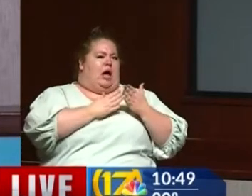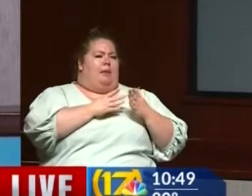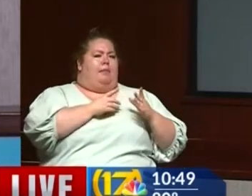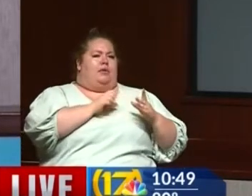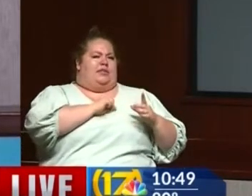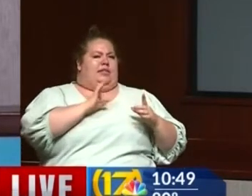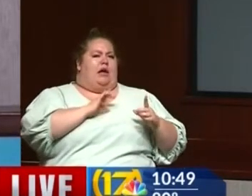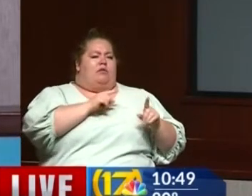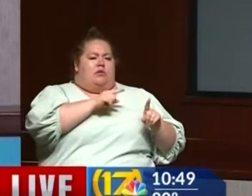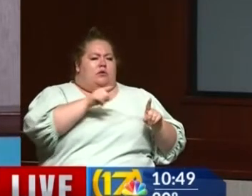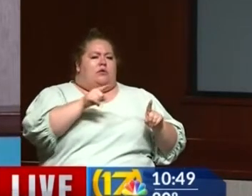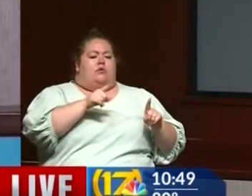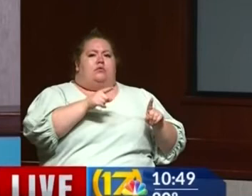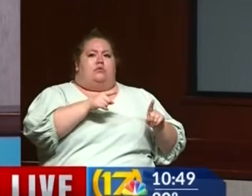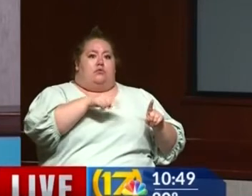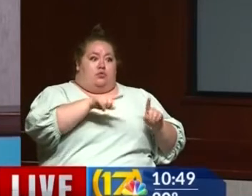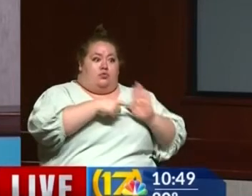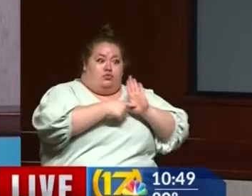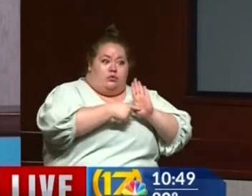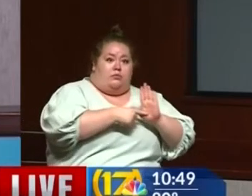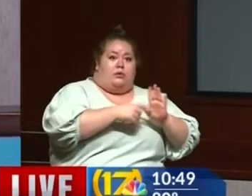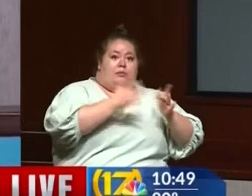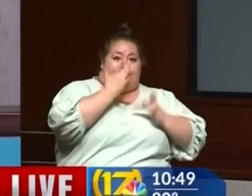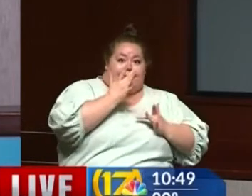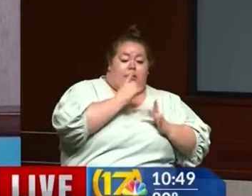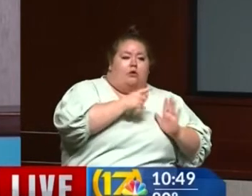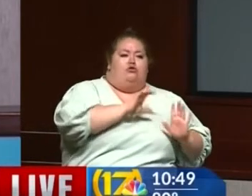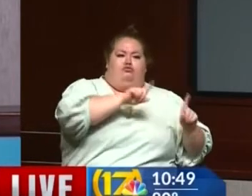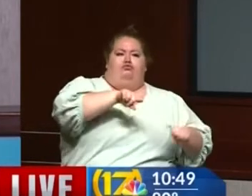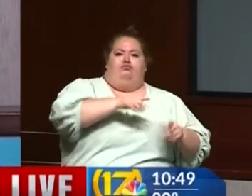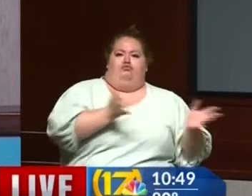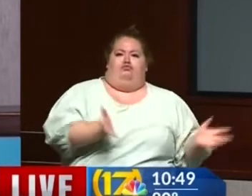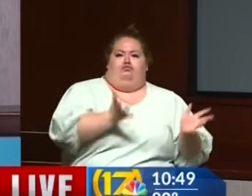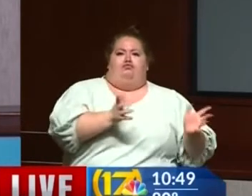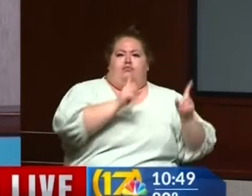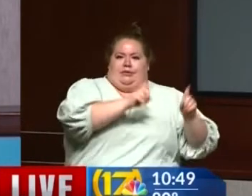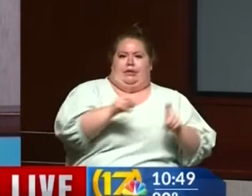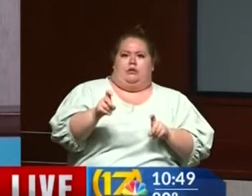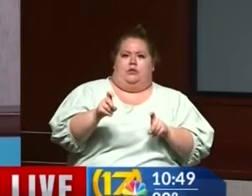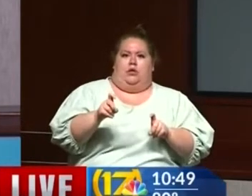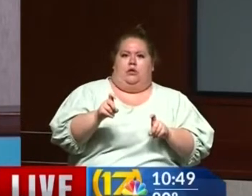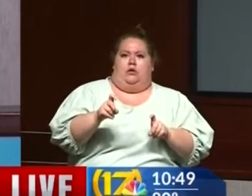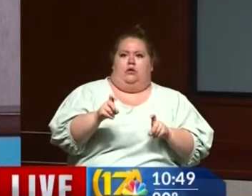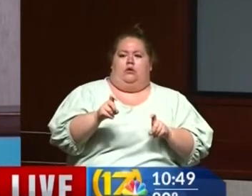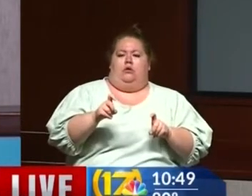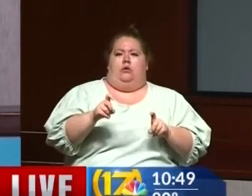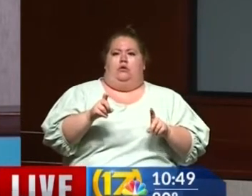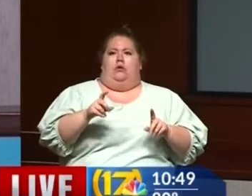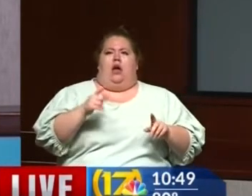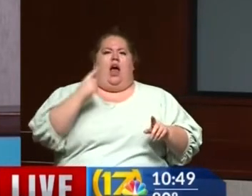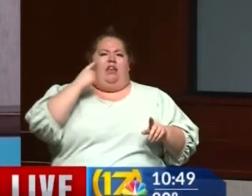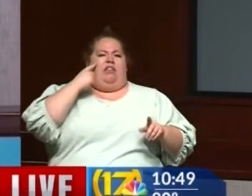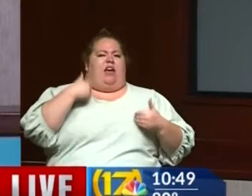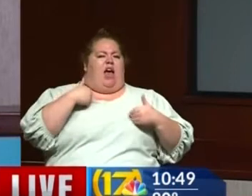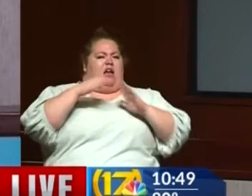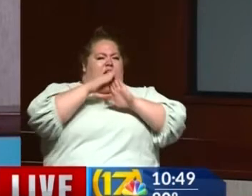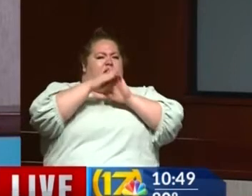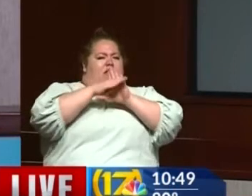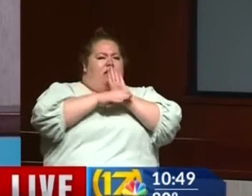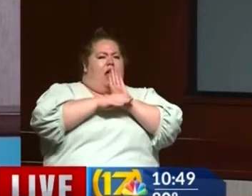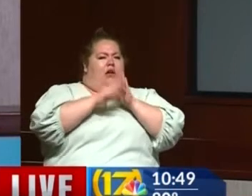those who were symptomatic to get tested. In fact, I think there were guidelines that were put out for labs at one point. I think that's what you're getting